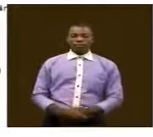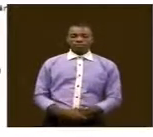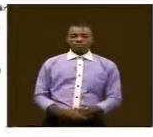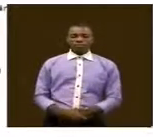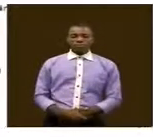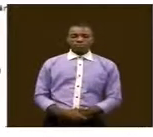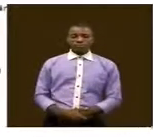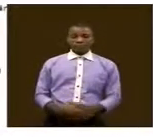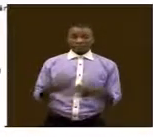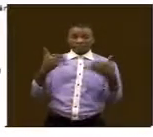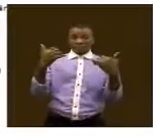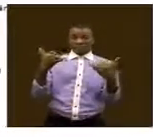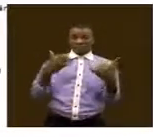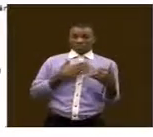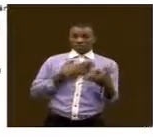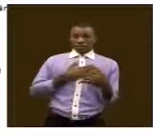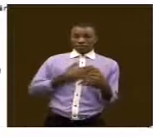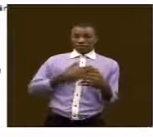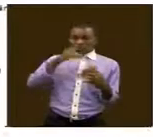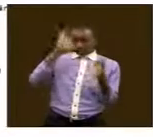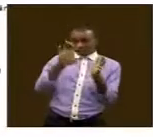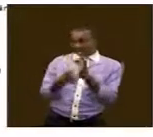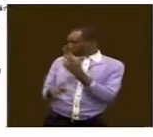I would like you to take a critical look at this,